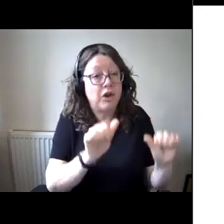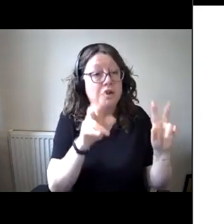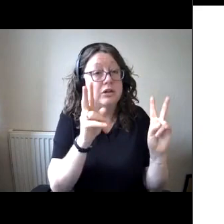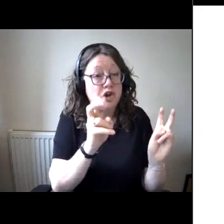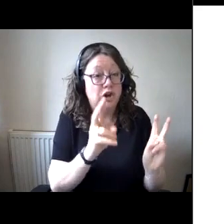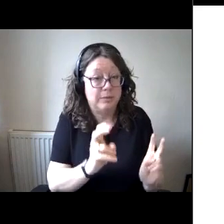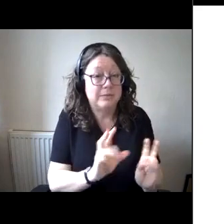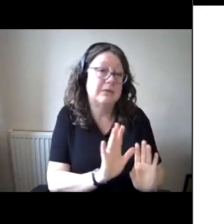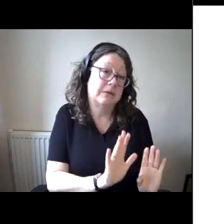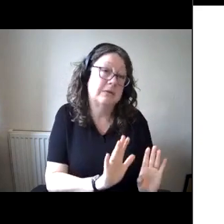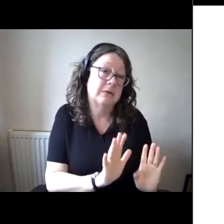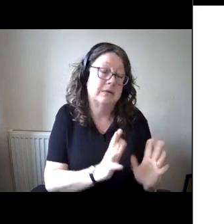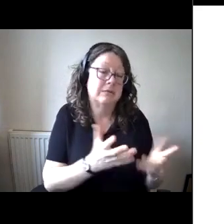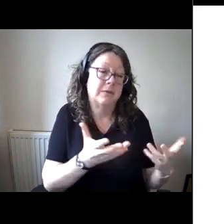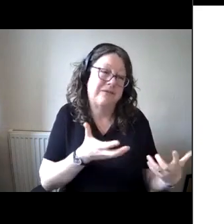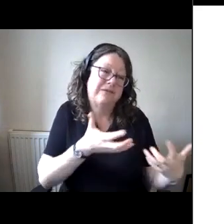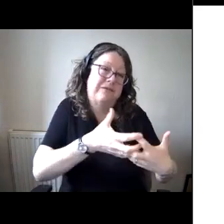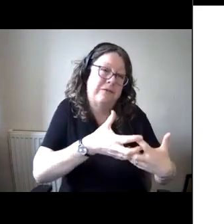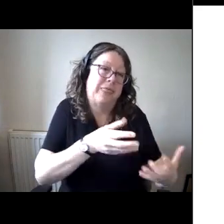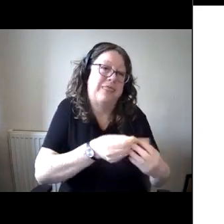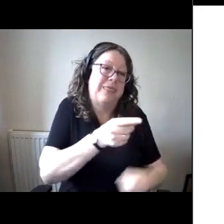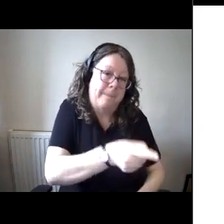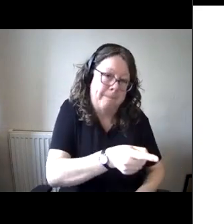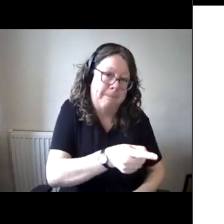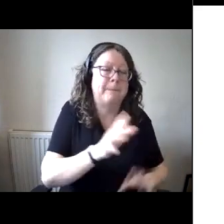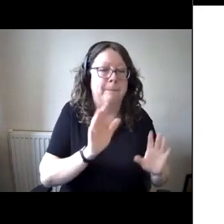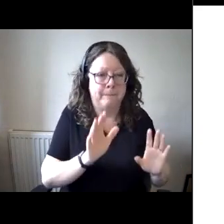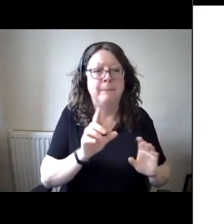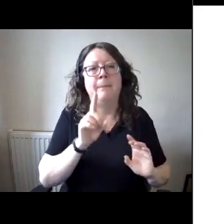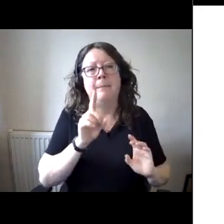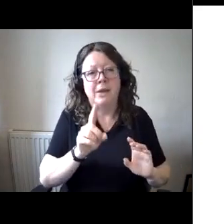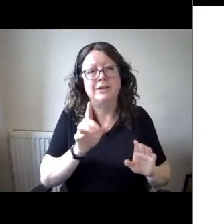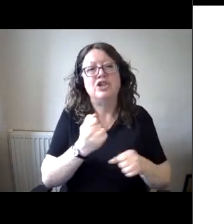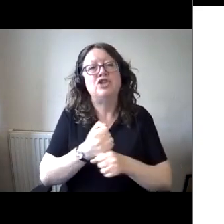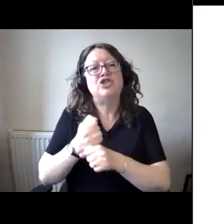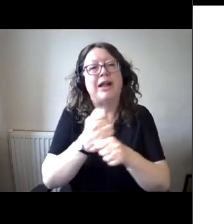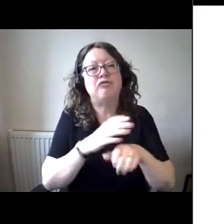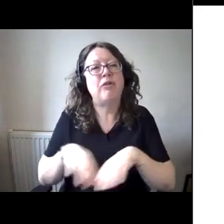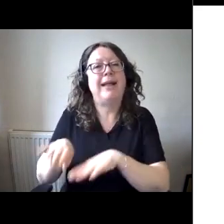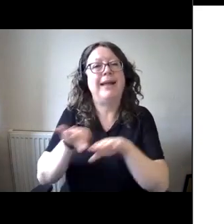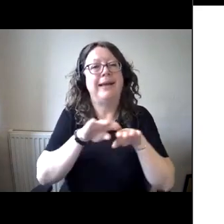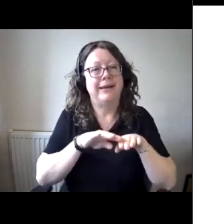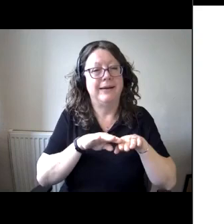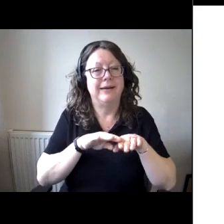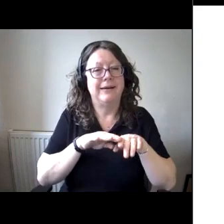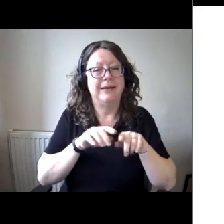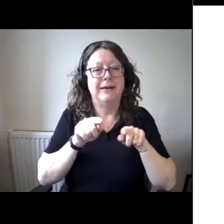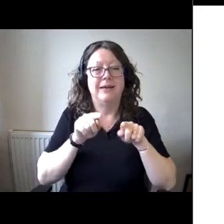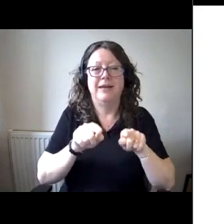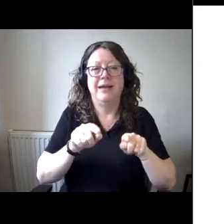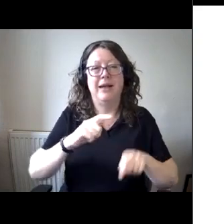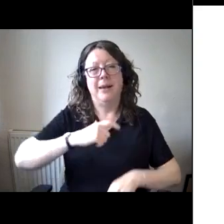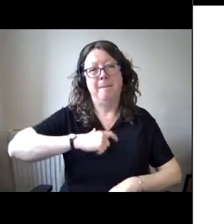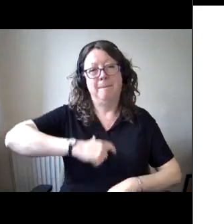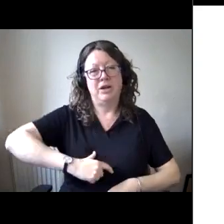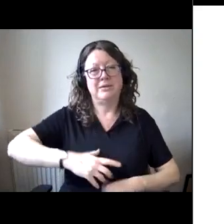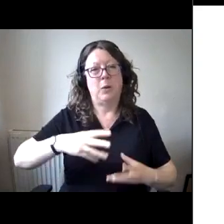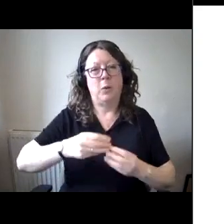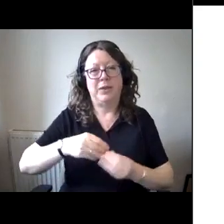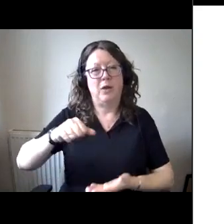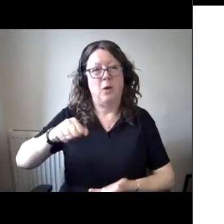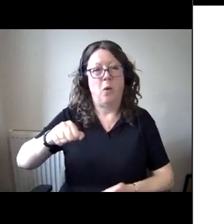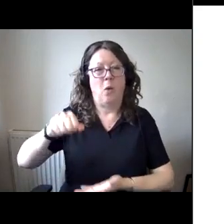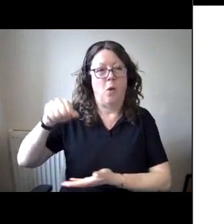is that feels right for them. But as I said, when the studies have shown that the majority